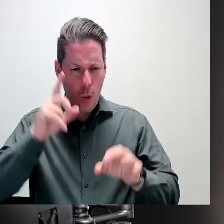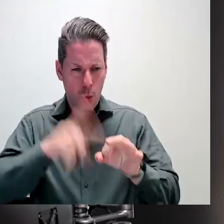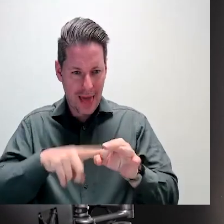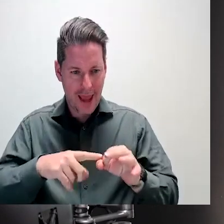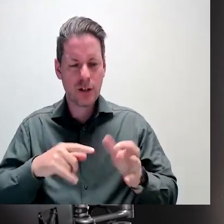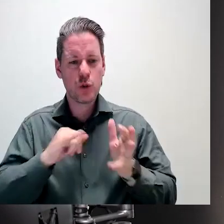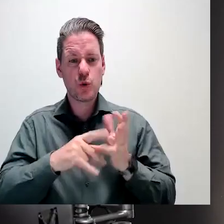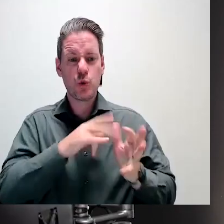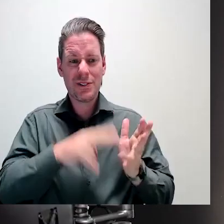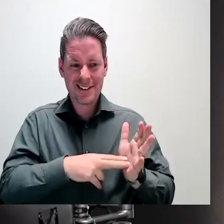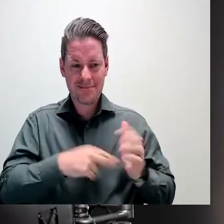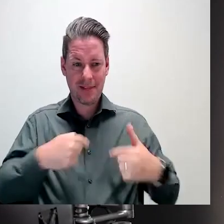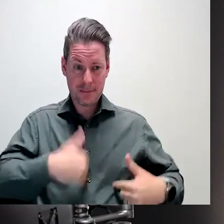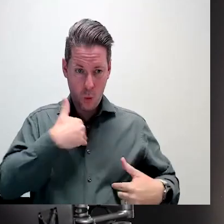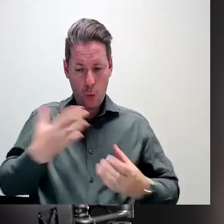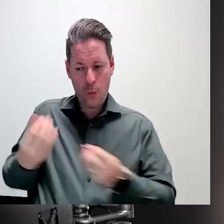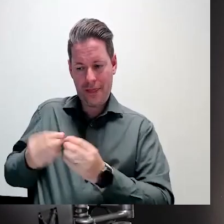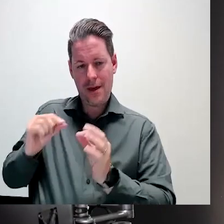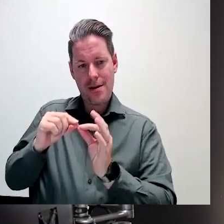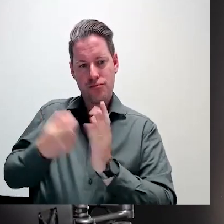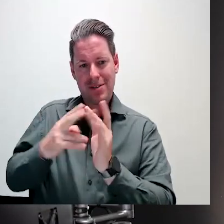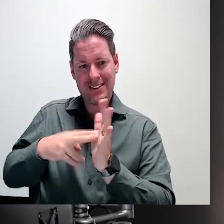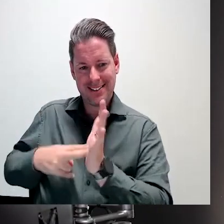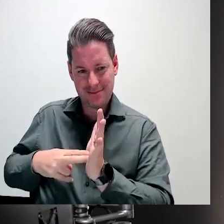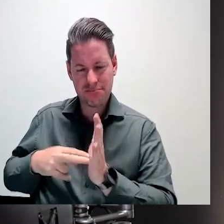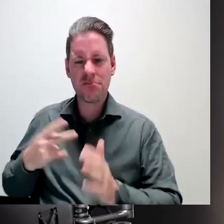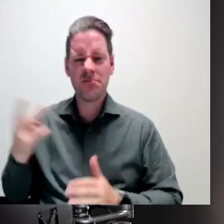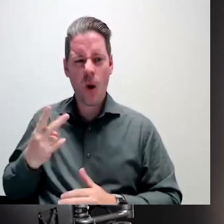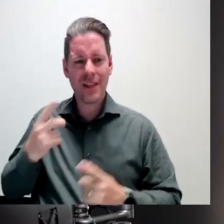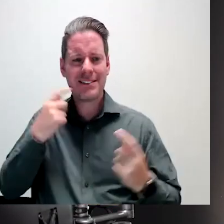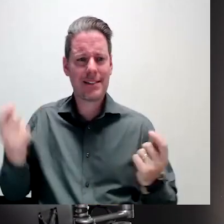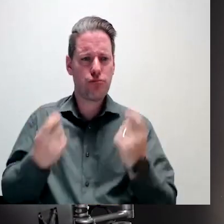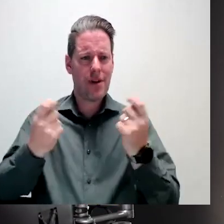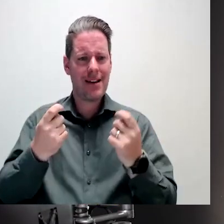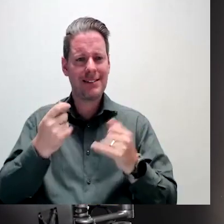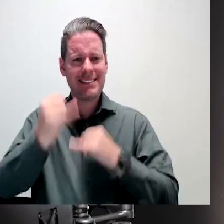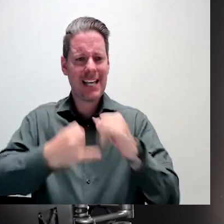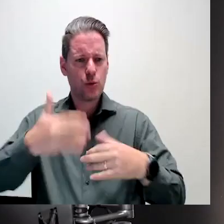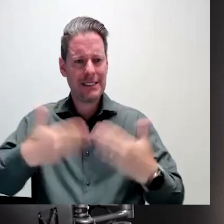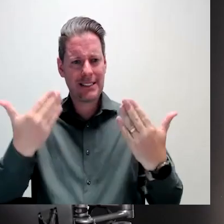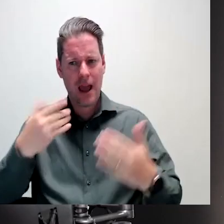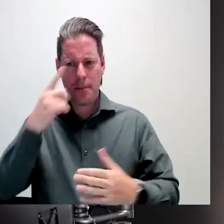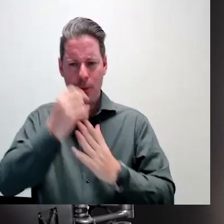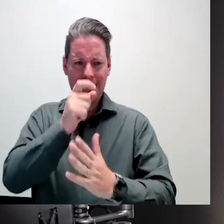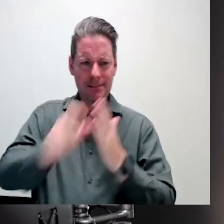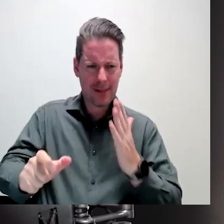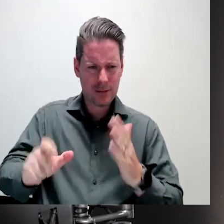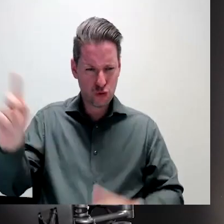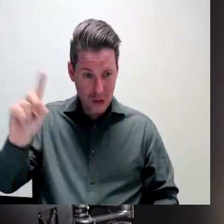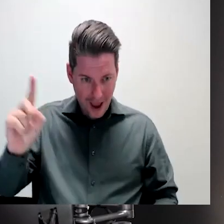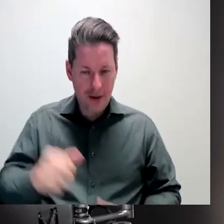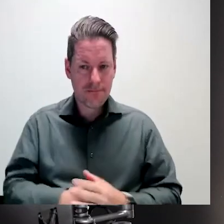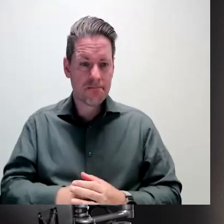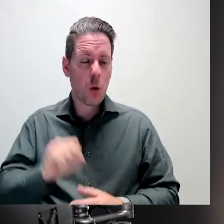Susan Graham-Ryan with you this morning, joined by Brendan Bernier. We're celebrating International Day of People with Disability today. You'll hear